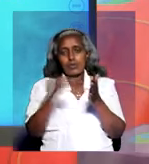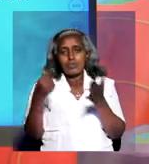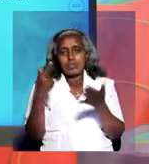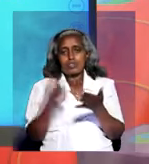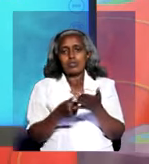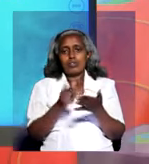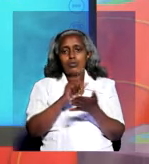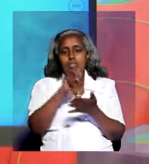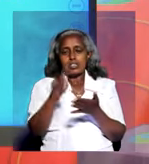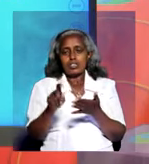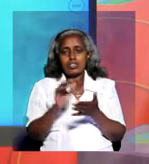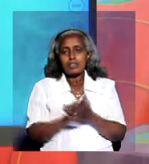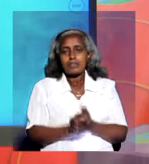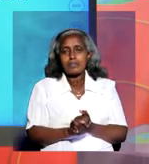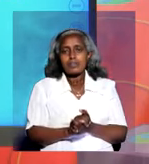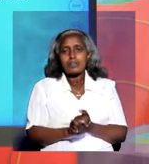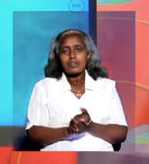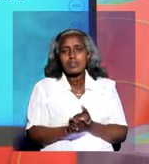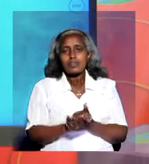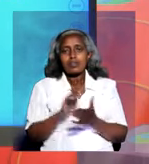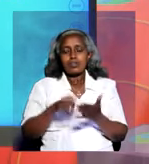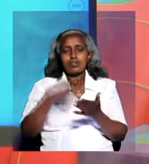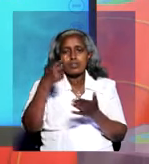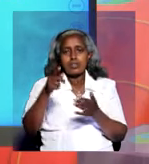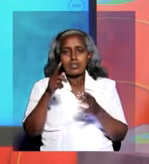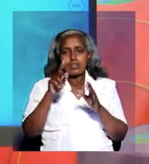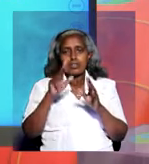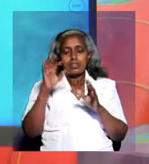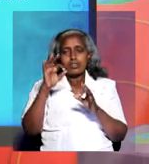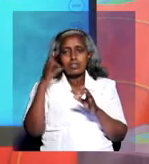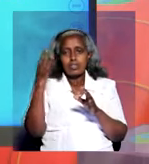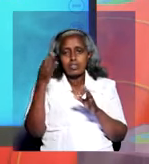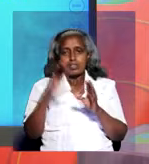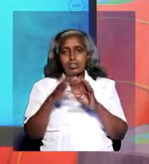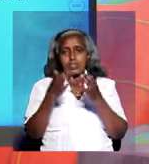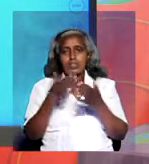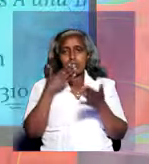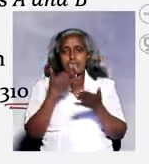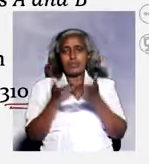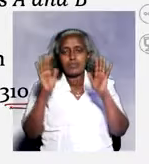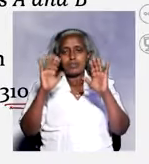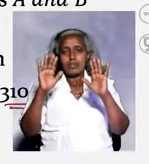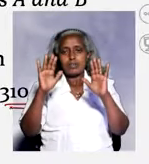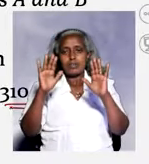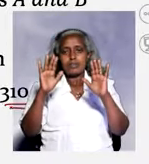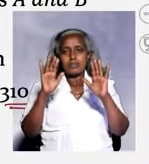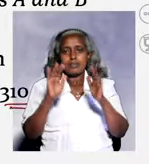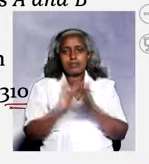copy the question. I'll see you on the next lecture class. Until then, goodbye.